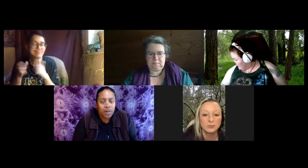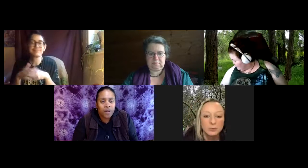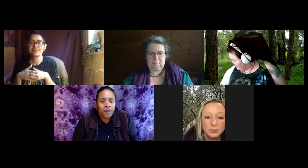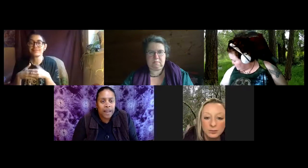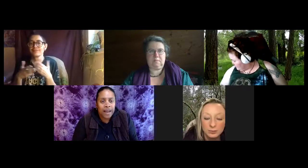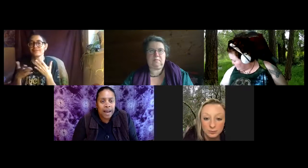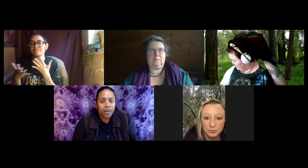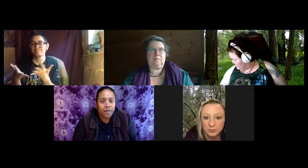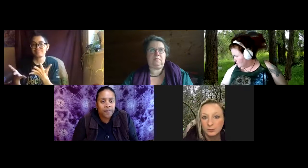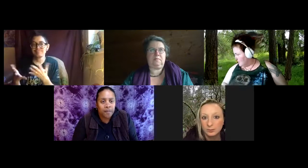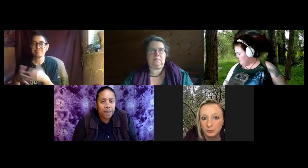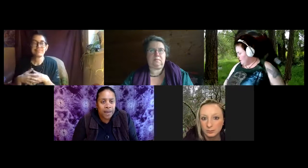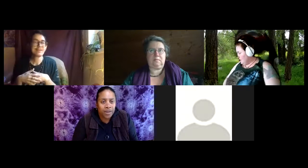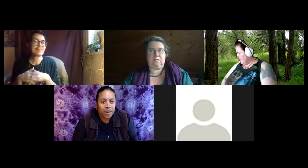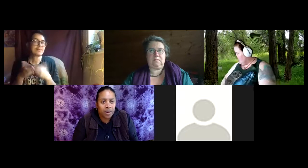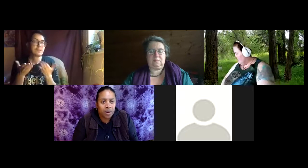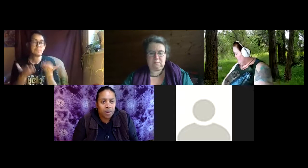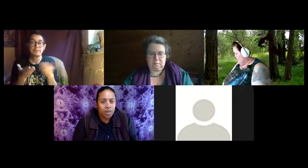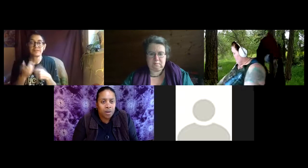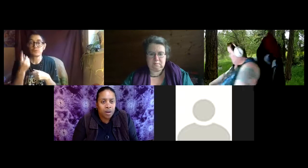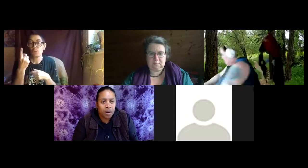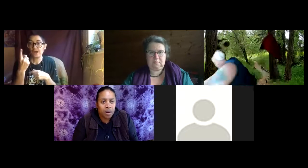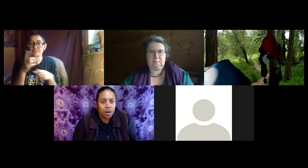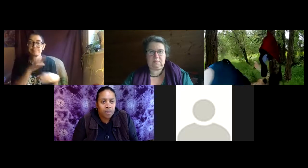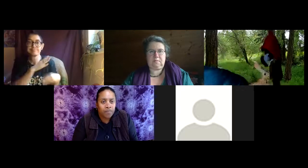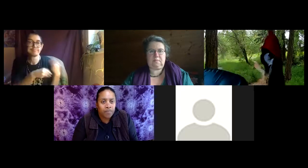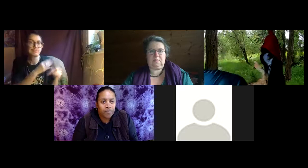And so for like a house of magic,